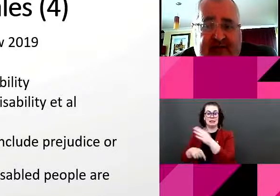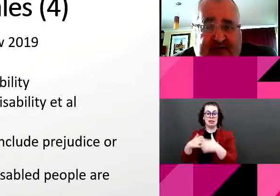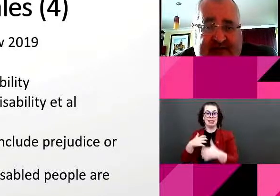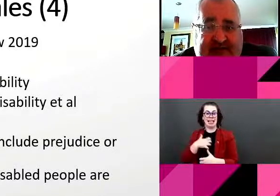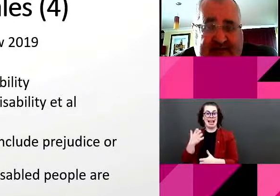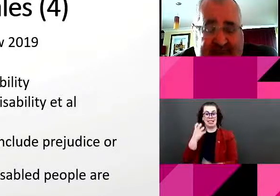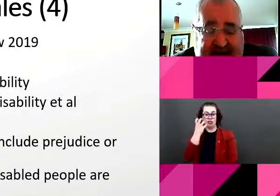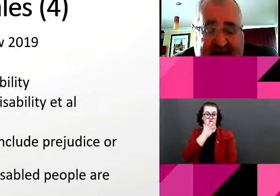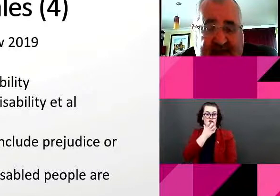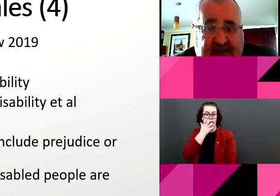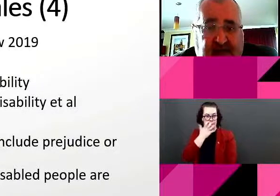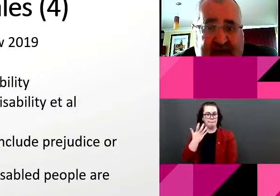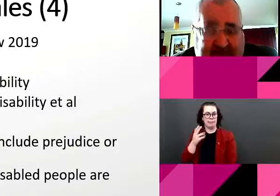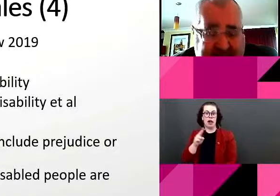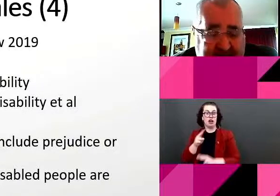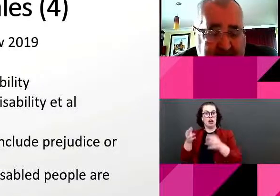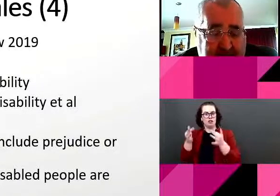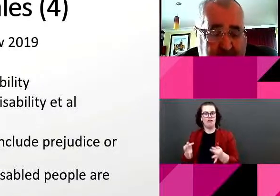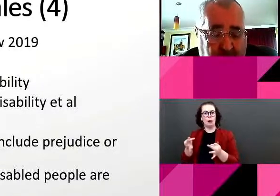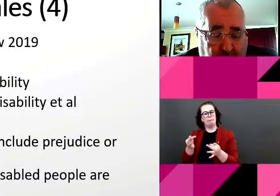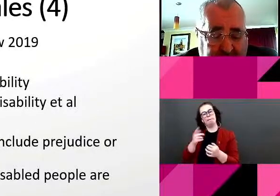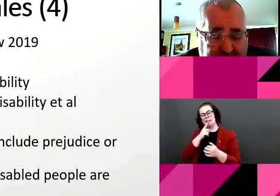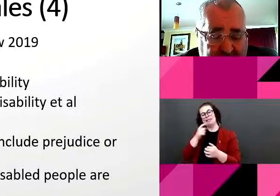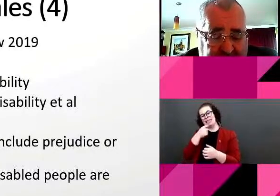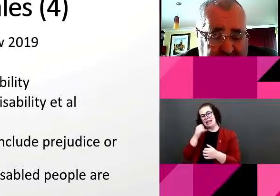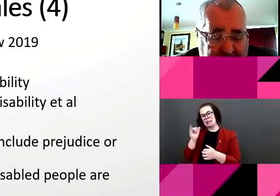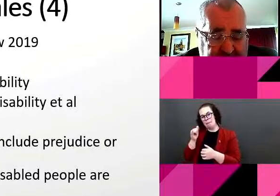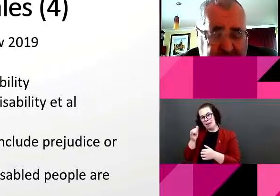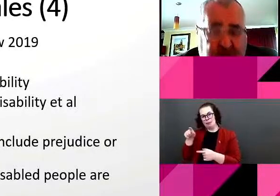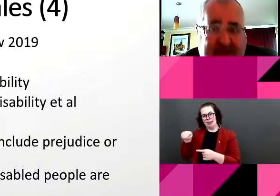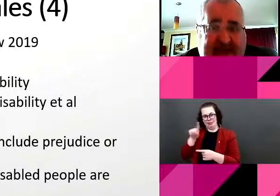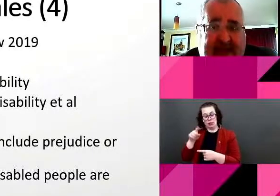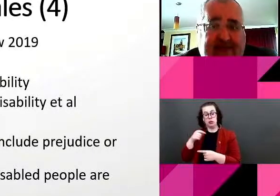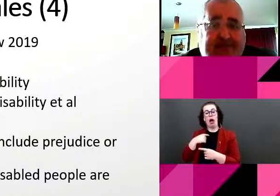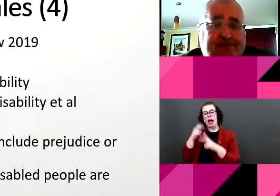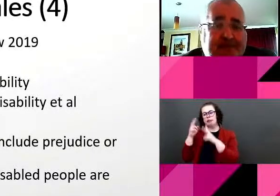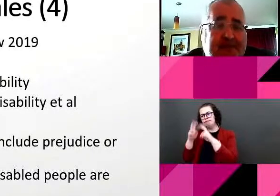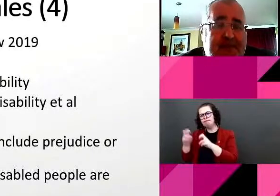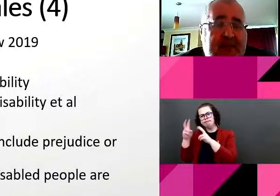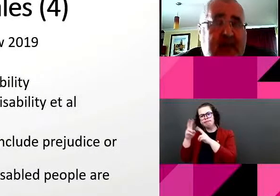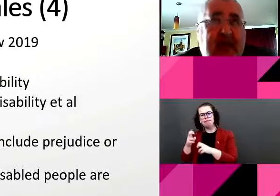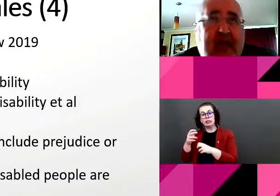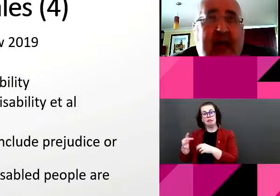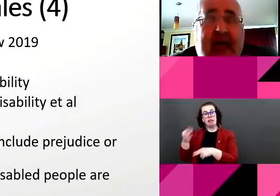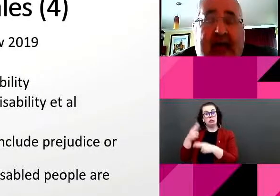the criminal justice system in England and Wales. What I found was that